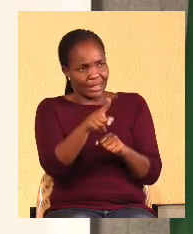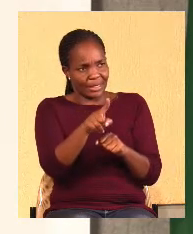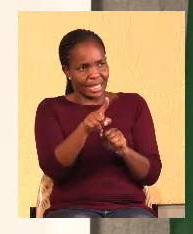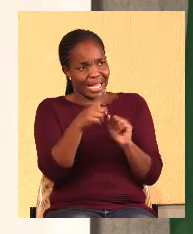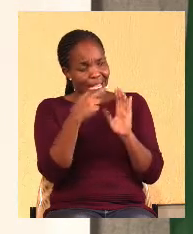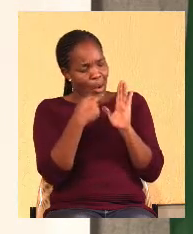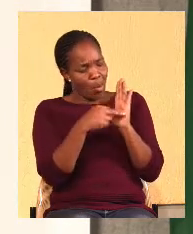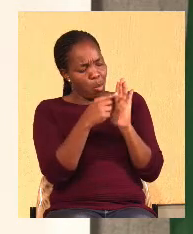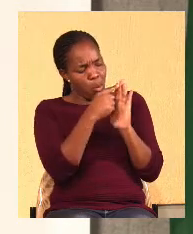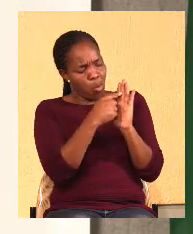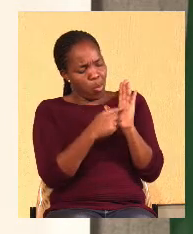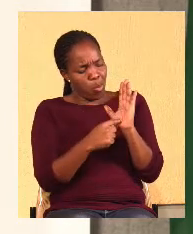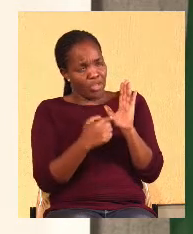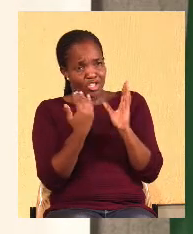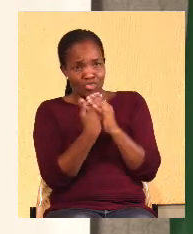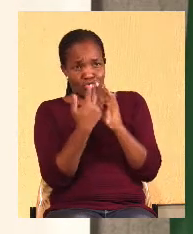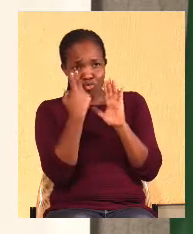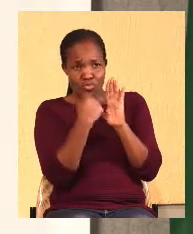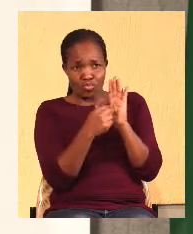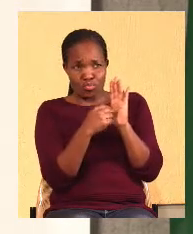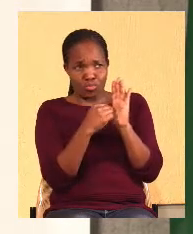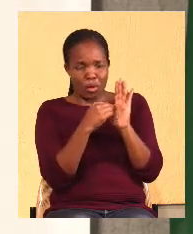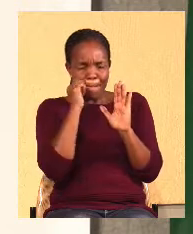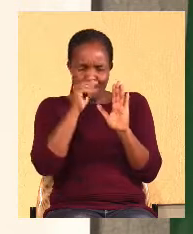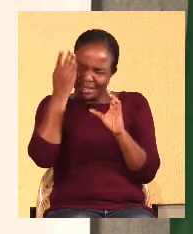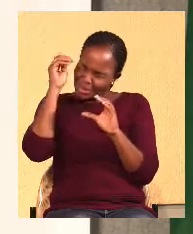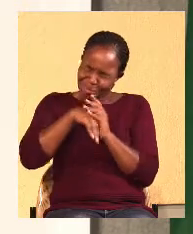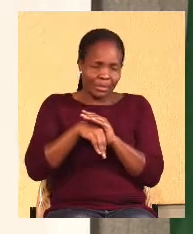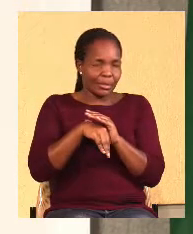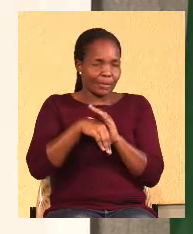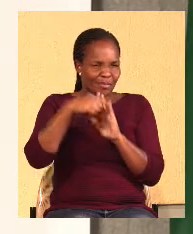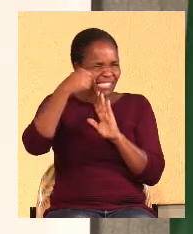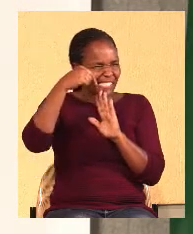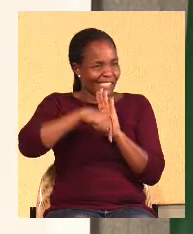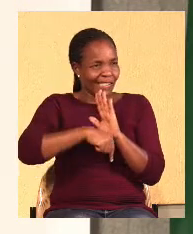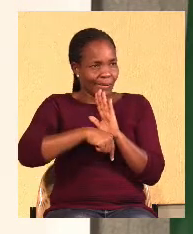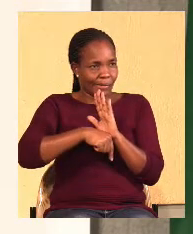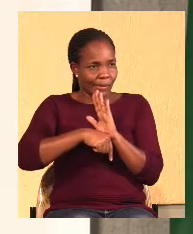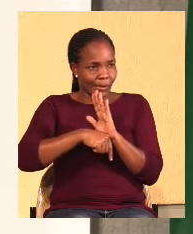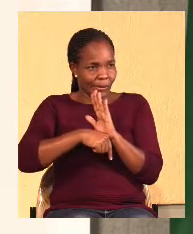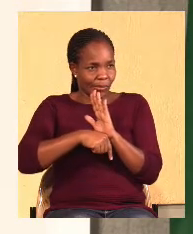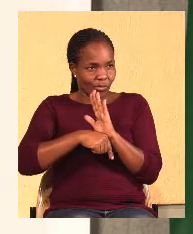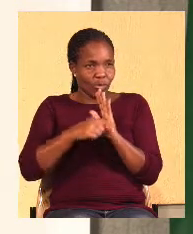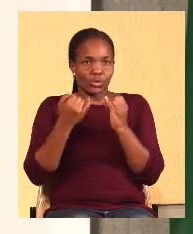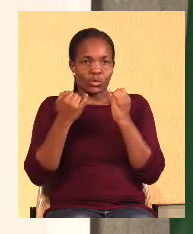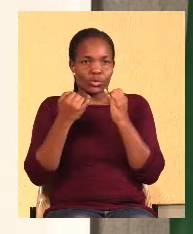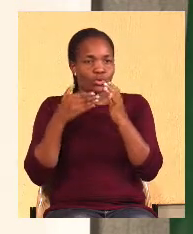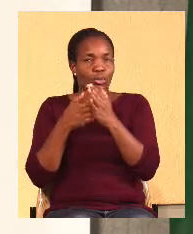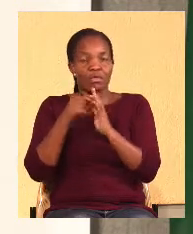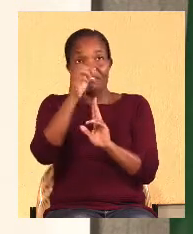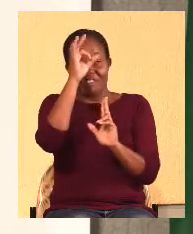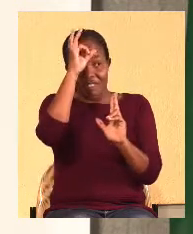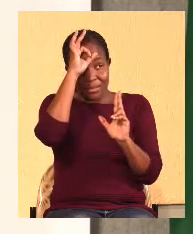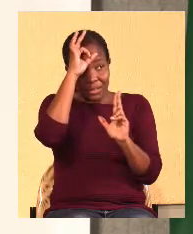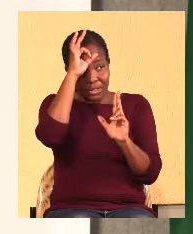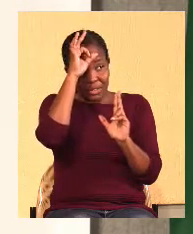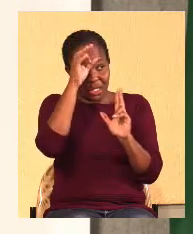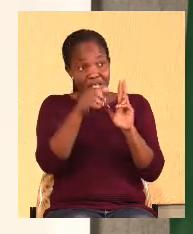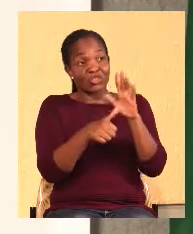not specifically address and try to deter police officers from